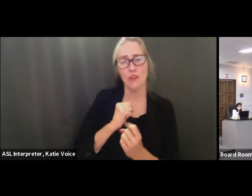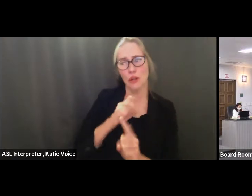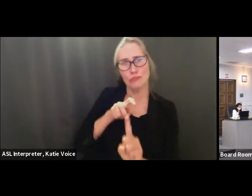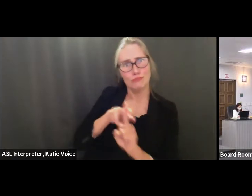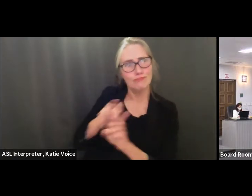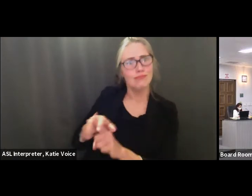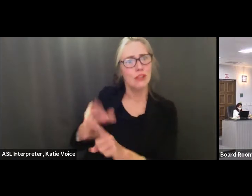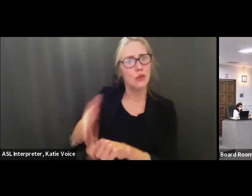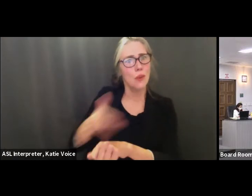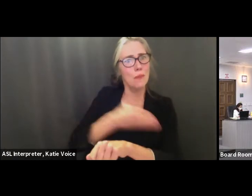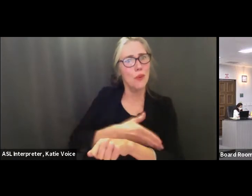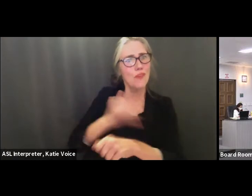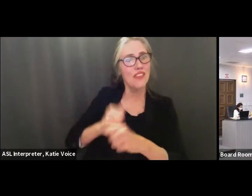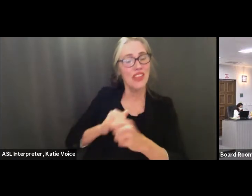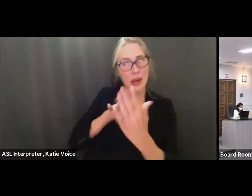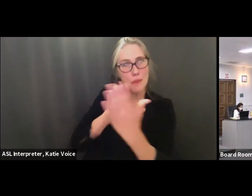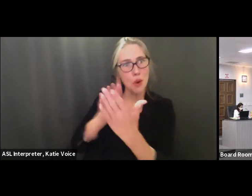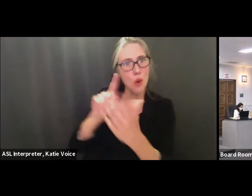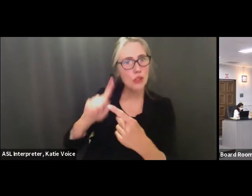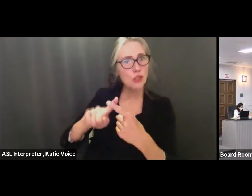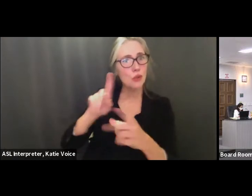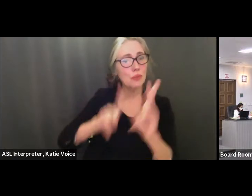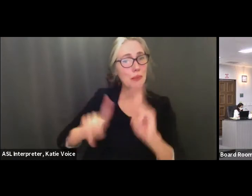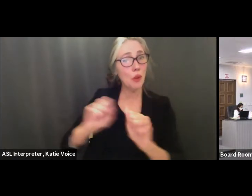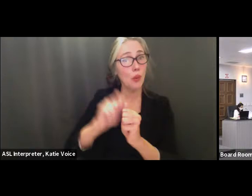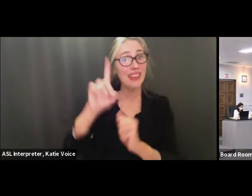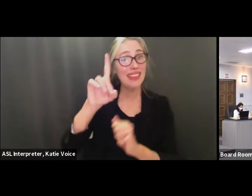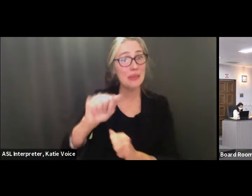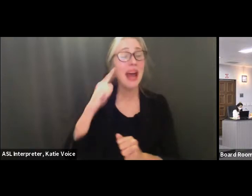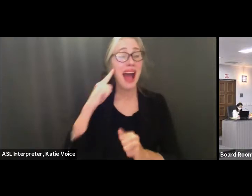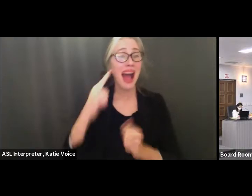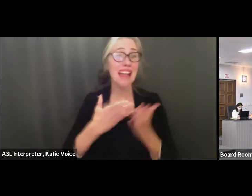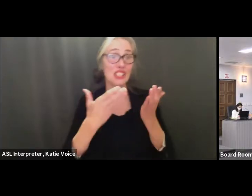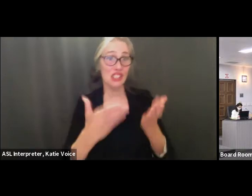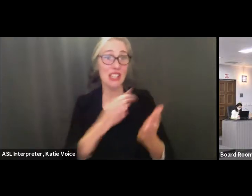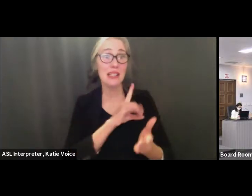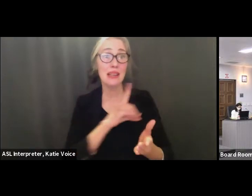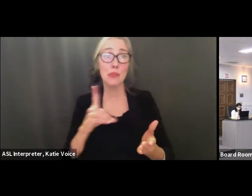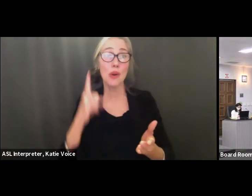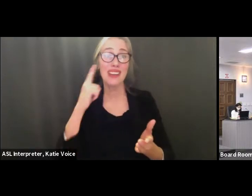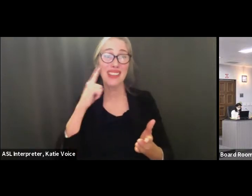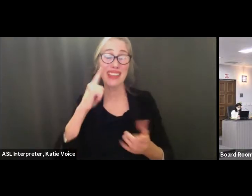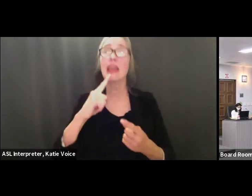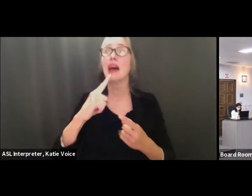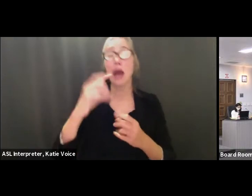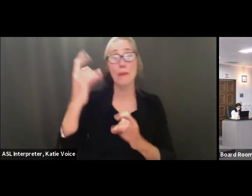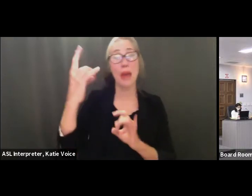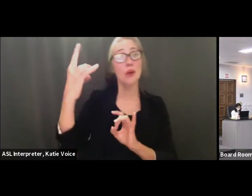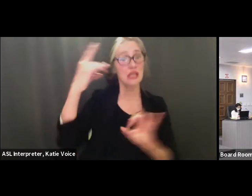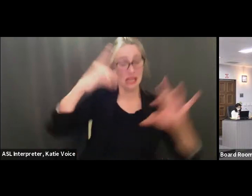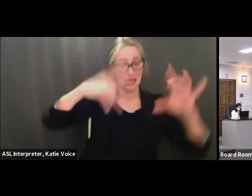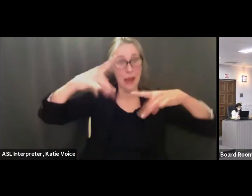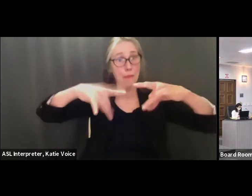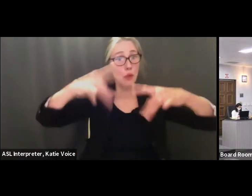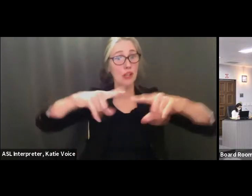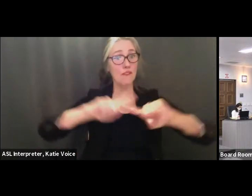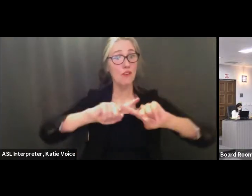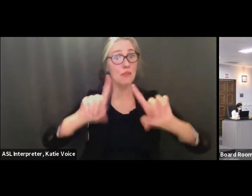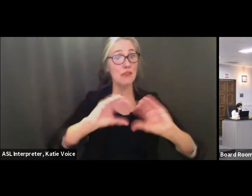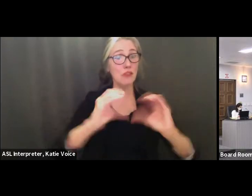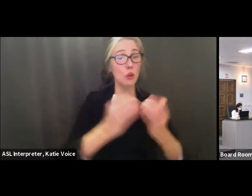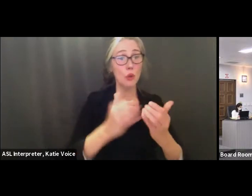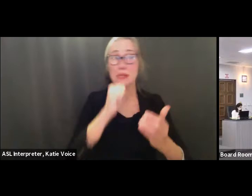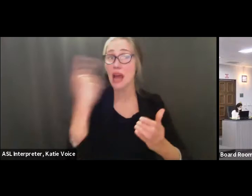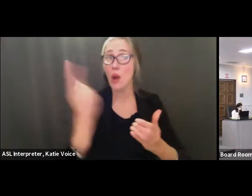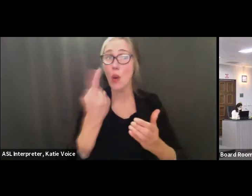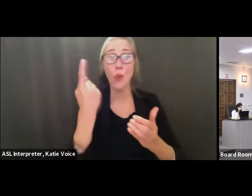I would suggest that the district and the board consider suggestions and input from all stakeholders, not just from those groups that are directed and guided by